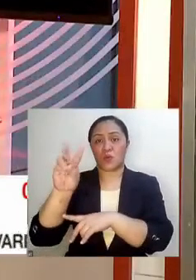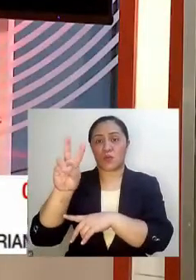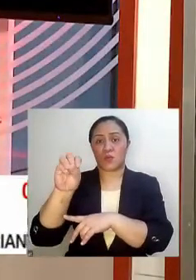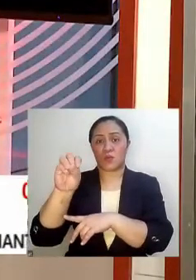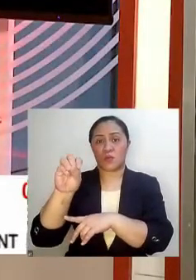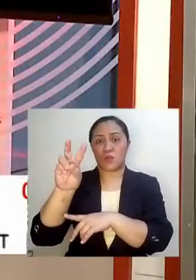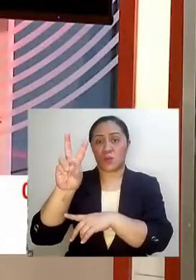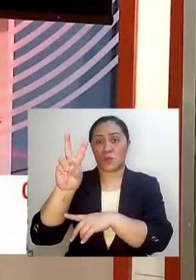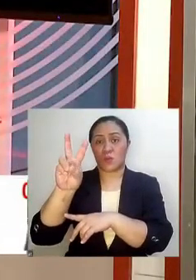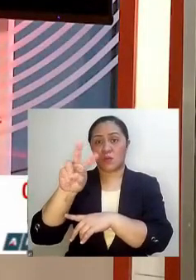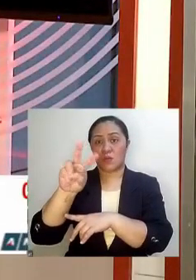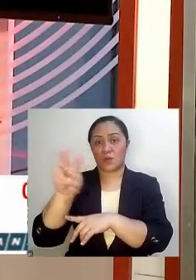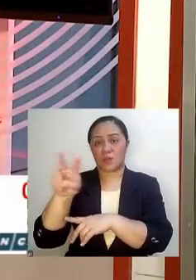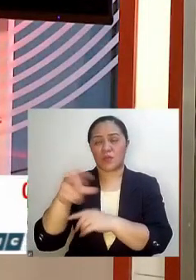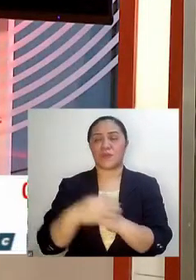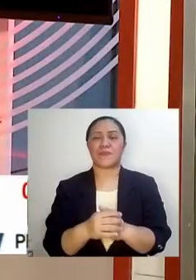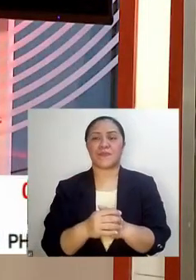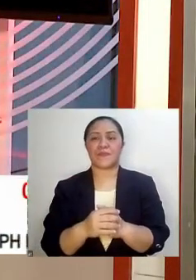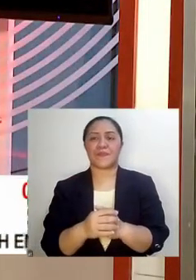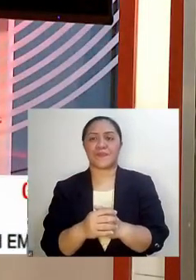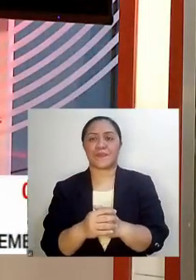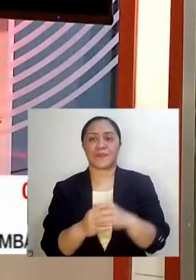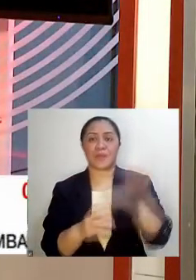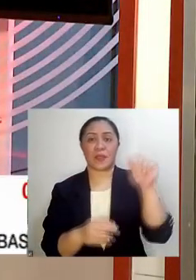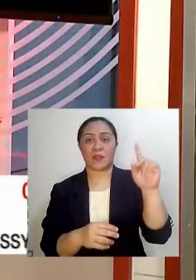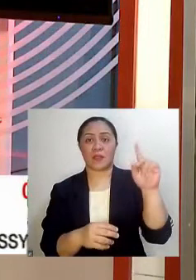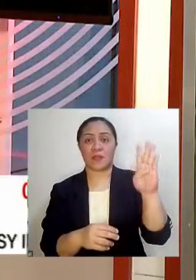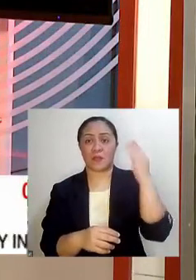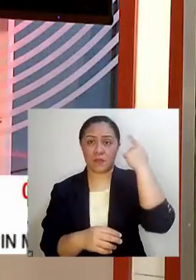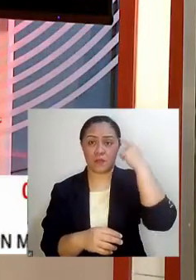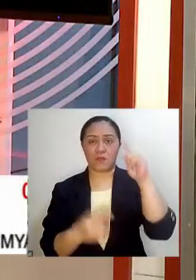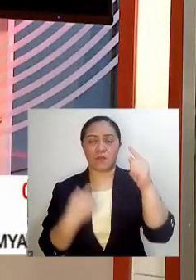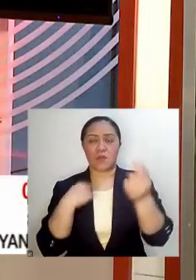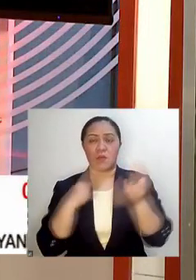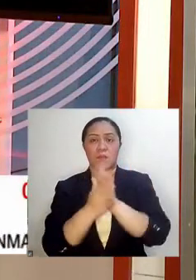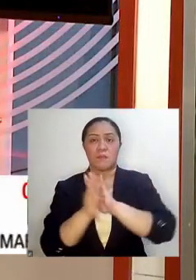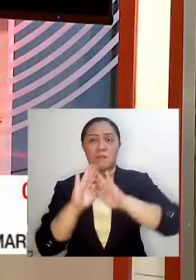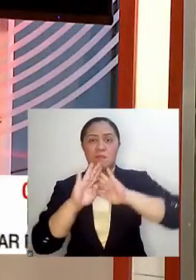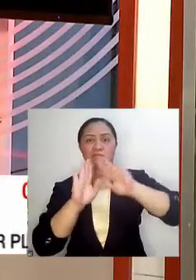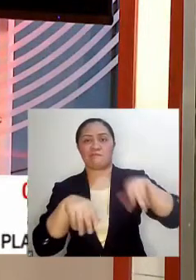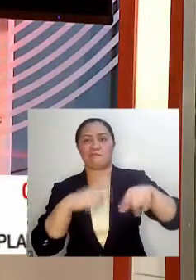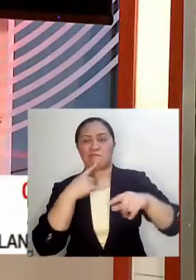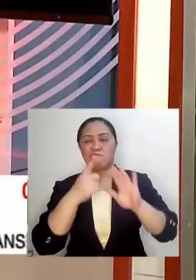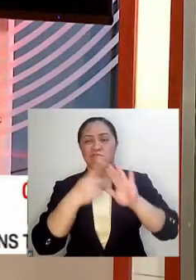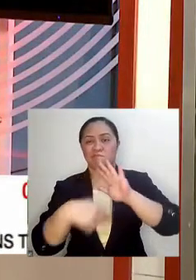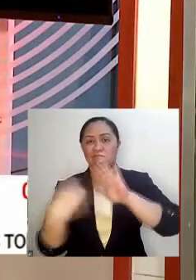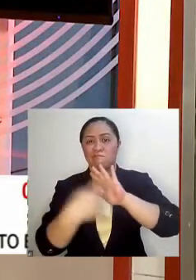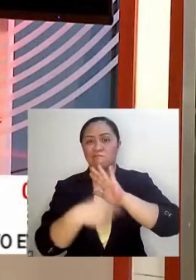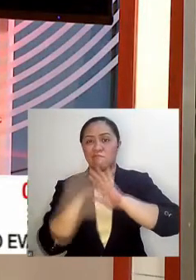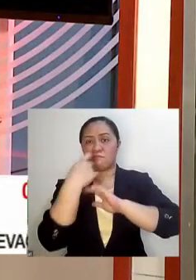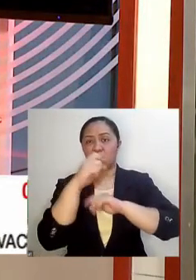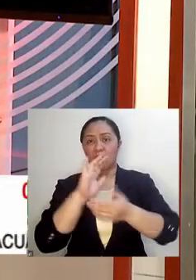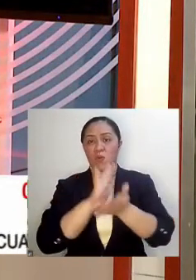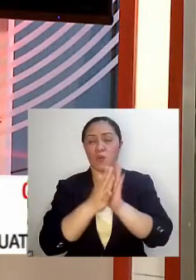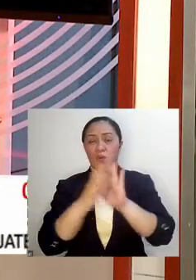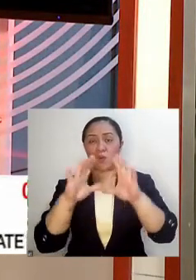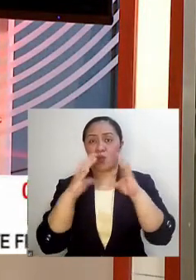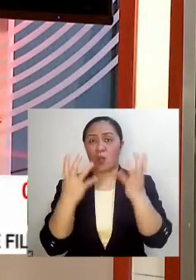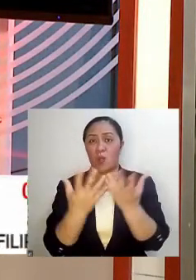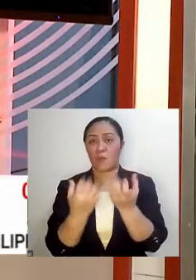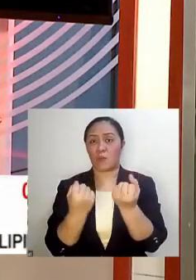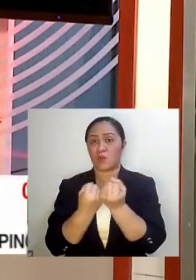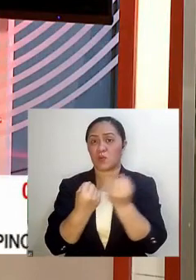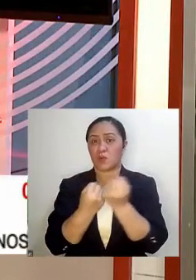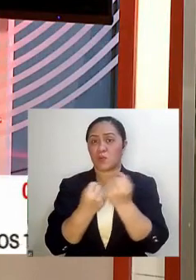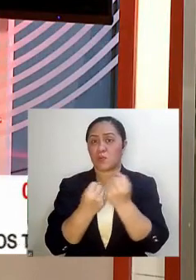The Asian Development Bank sees regional trade declining as the COVID-19 pandemic disrupts global supply chain. Let's hear more from